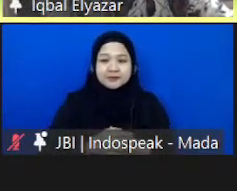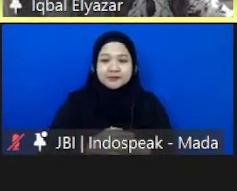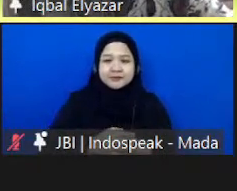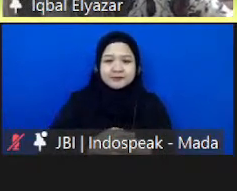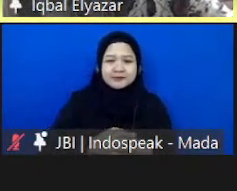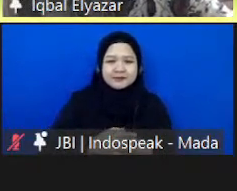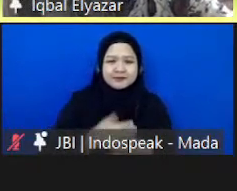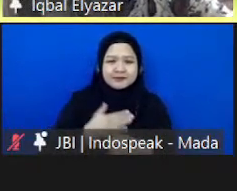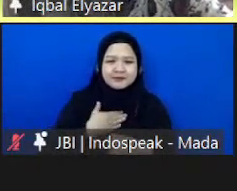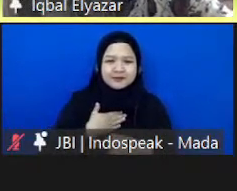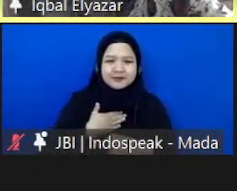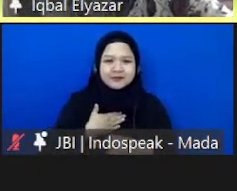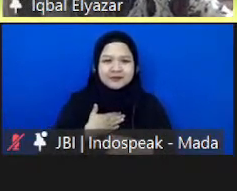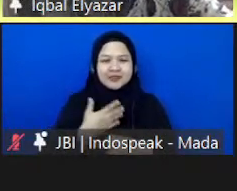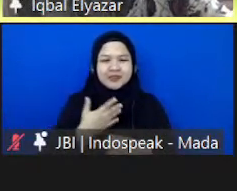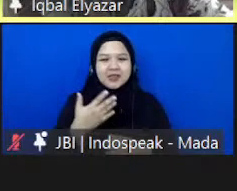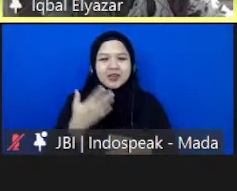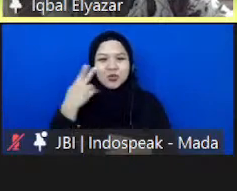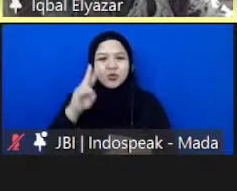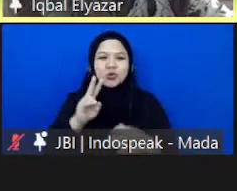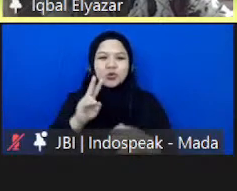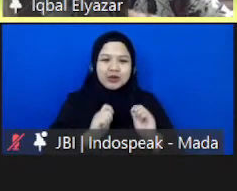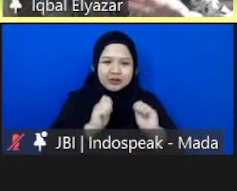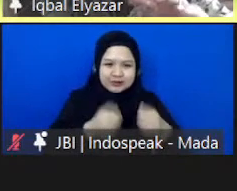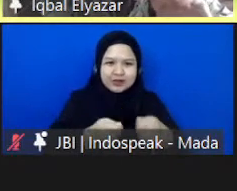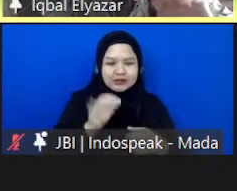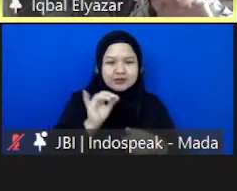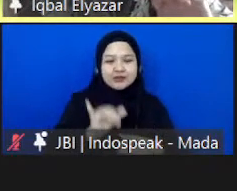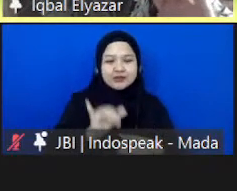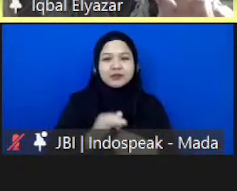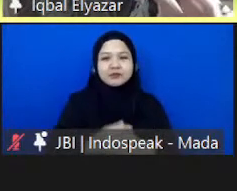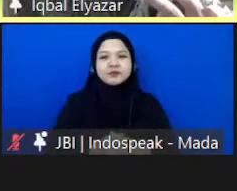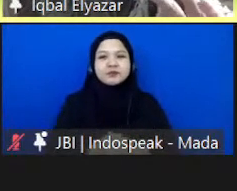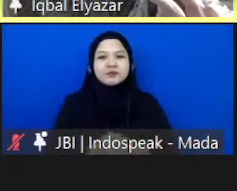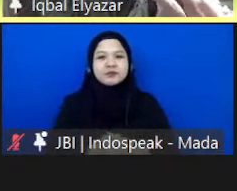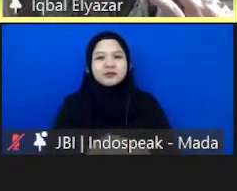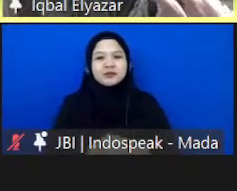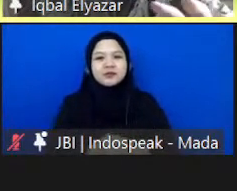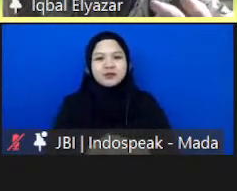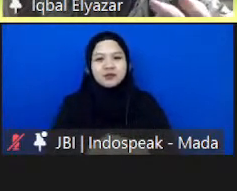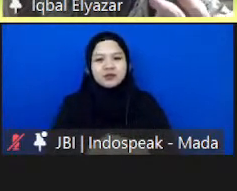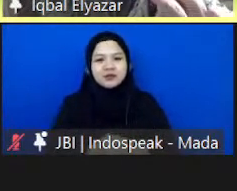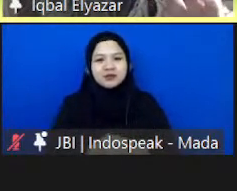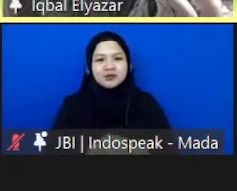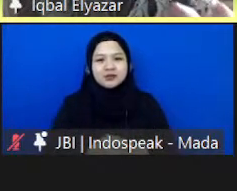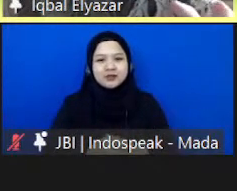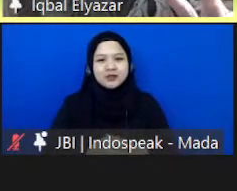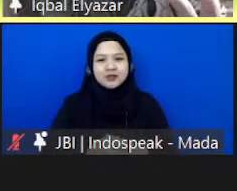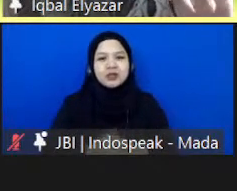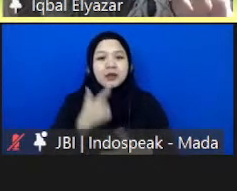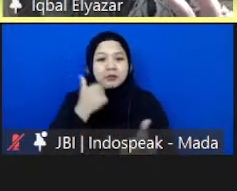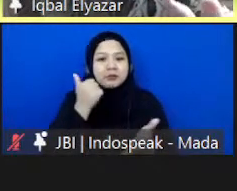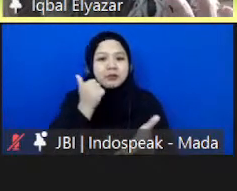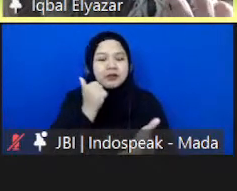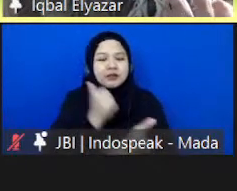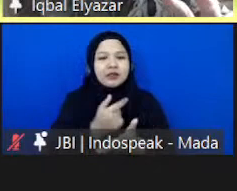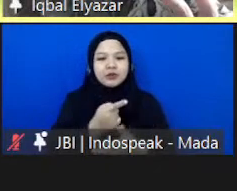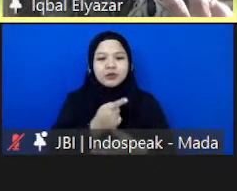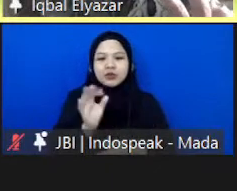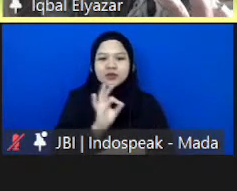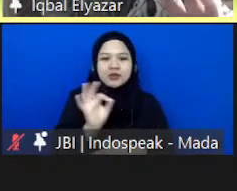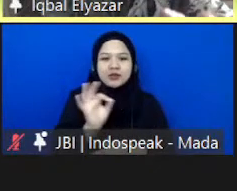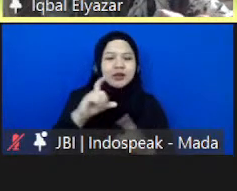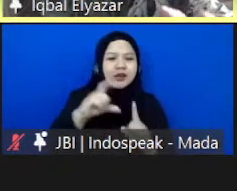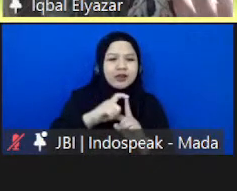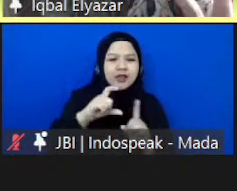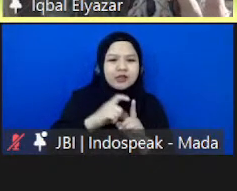to report the civil death registration as well. And one thing is important also. There is no the data about the